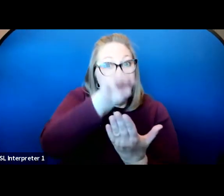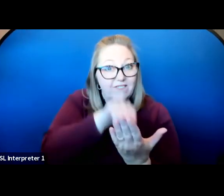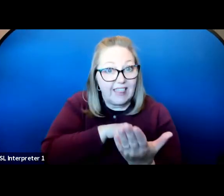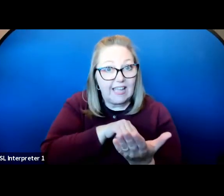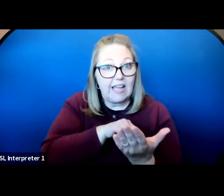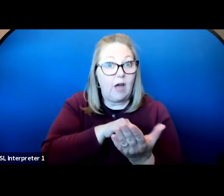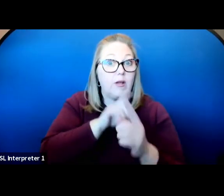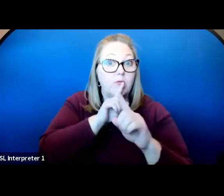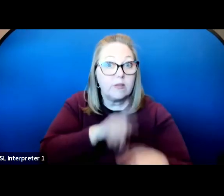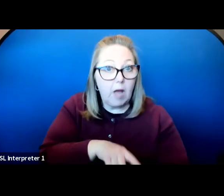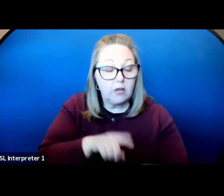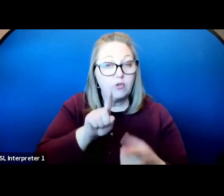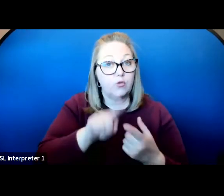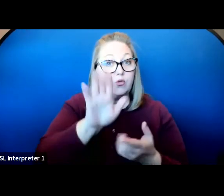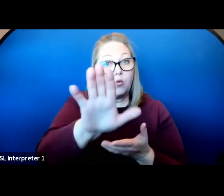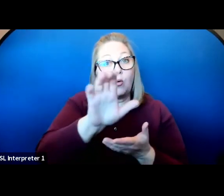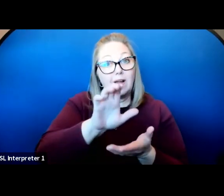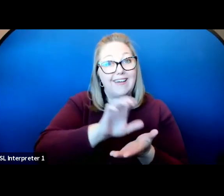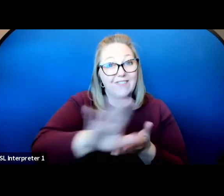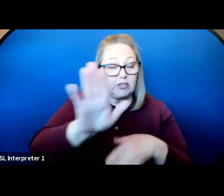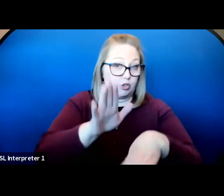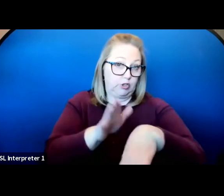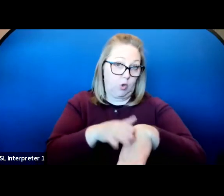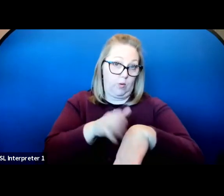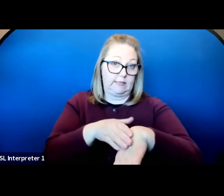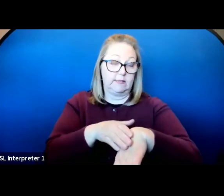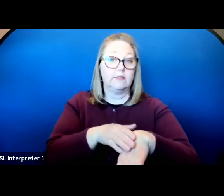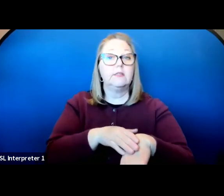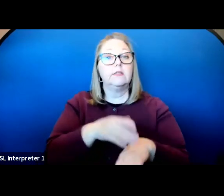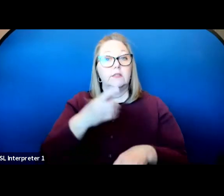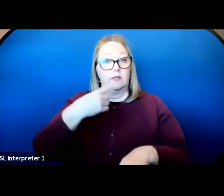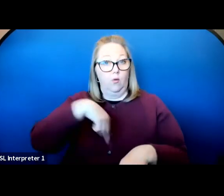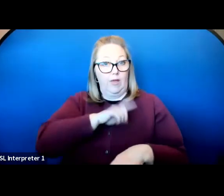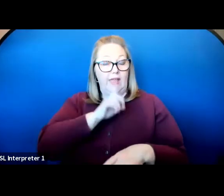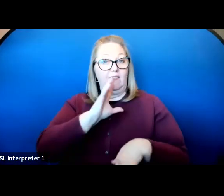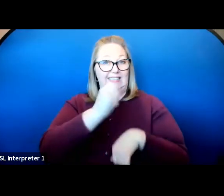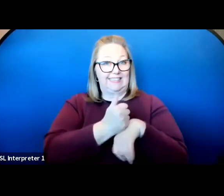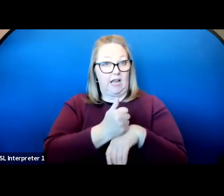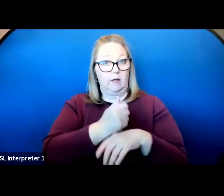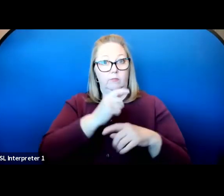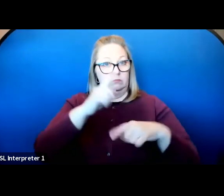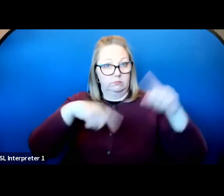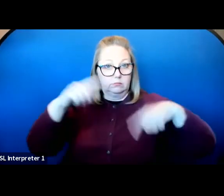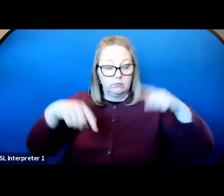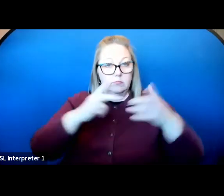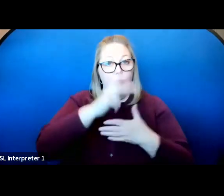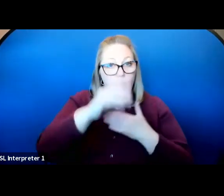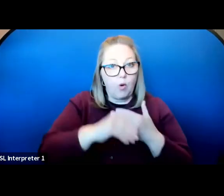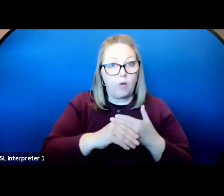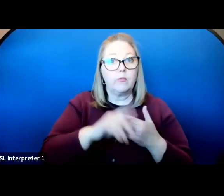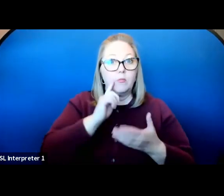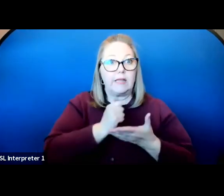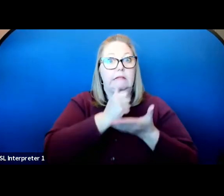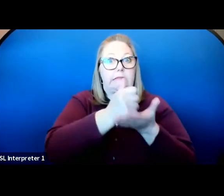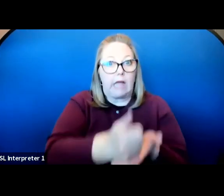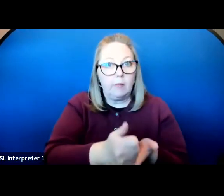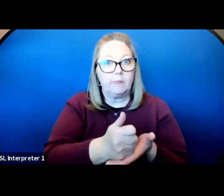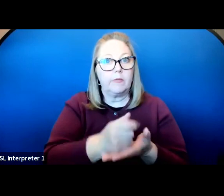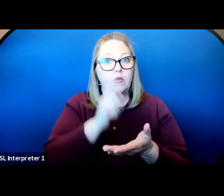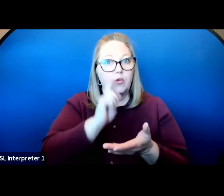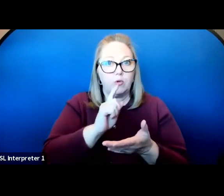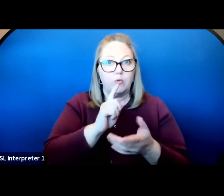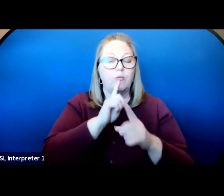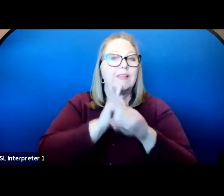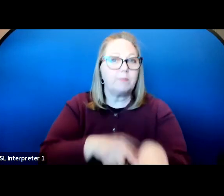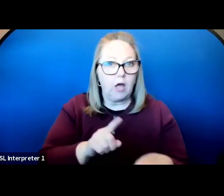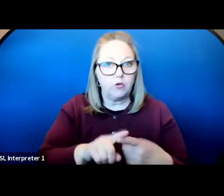queue, we are prioritizing that through work with our partners and Ms. Chambers and Legal Aid. So what we will be doing is reaching out to you, and you may